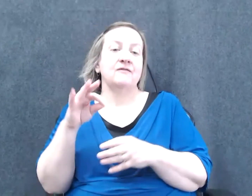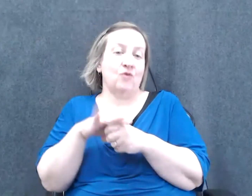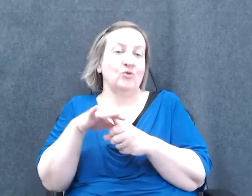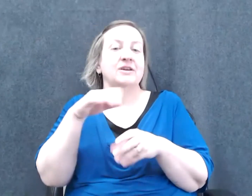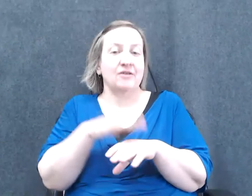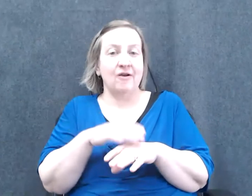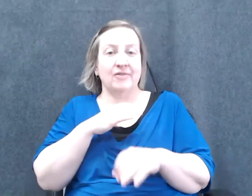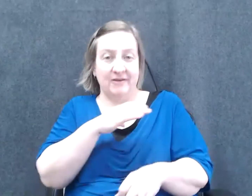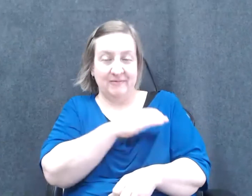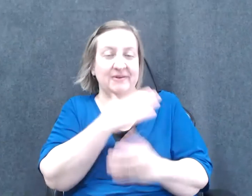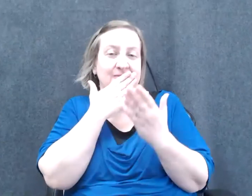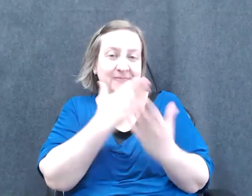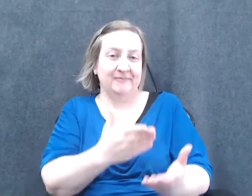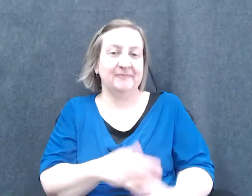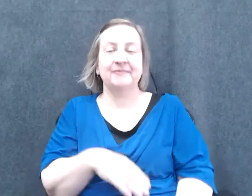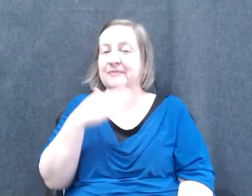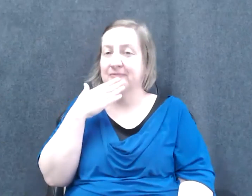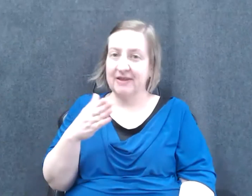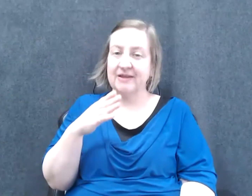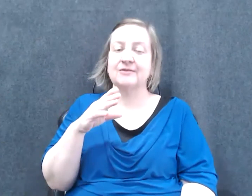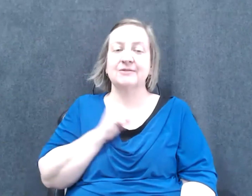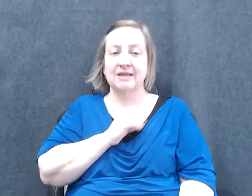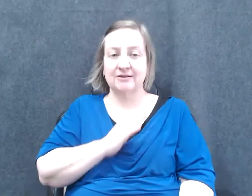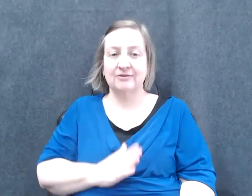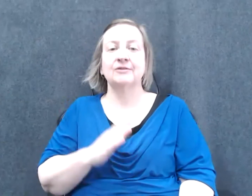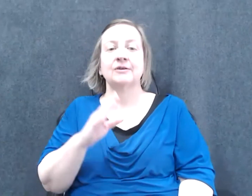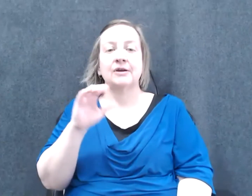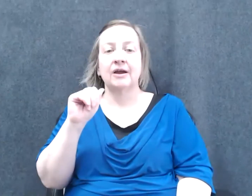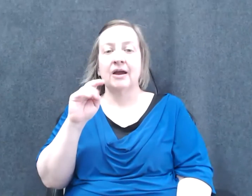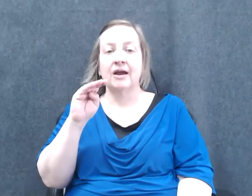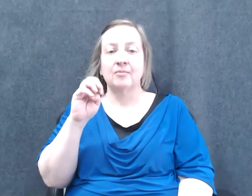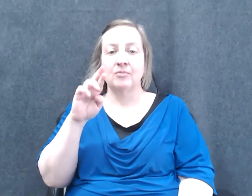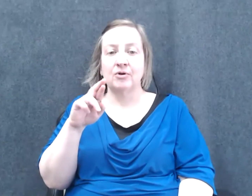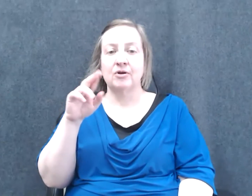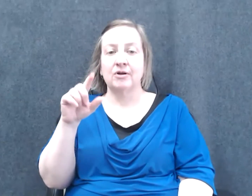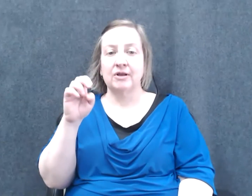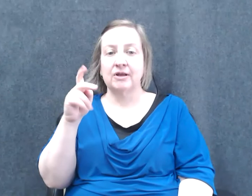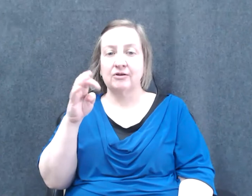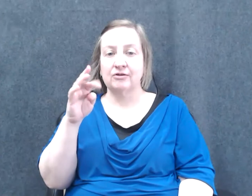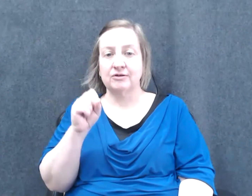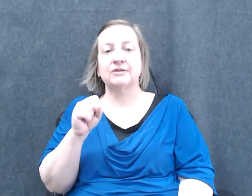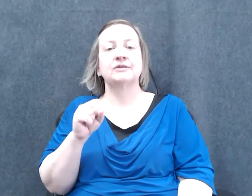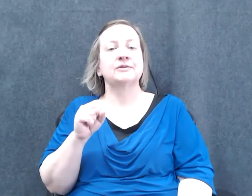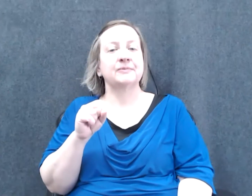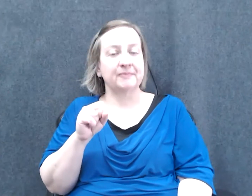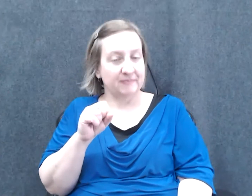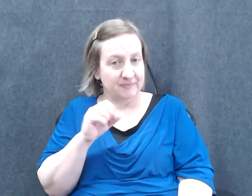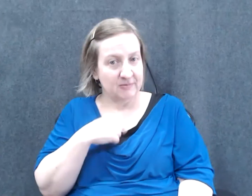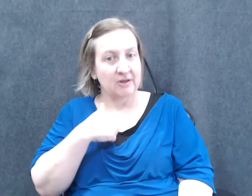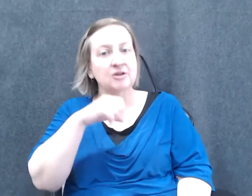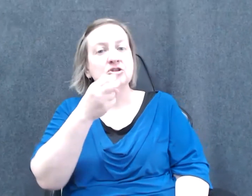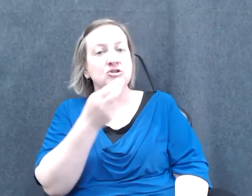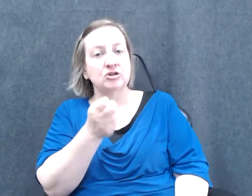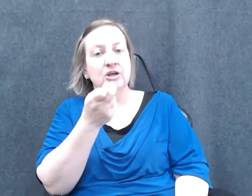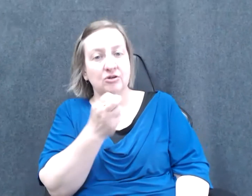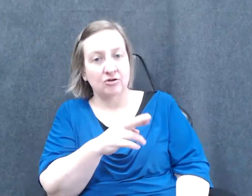Thank you. Thank you, Senator Dhingra. Amber Leaders. Hi, Amber Leaders, she, her pronouns.